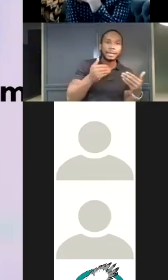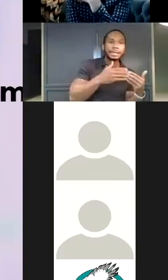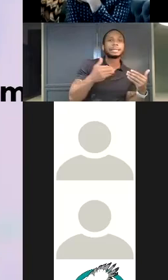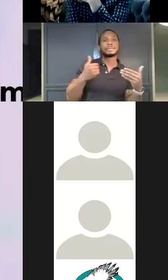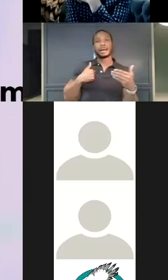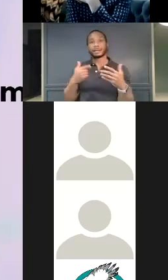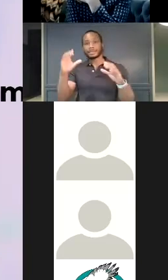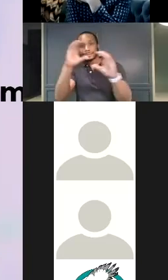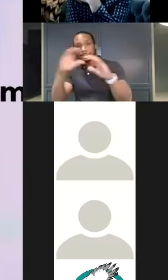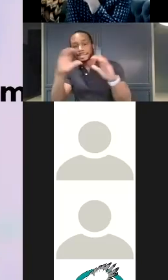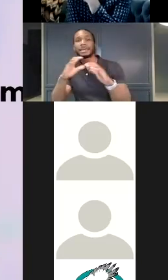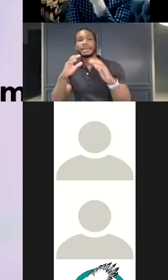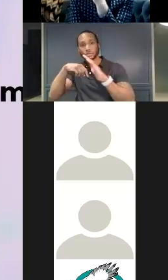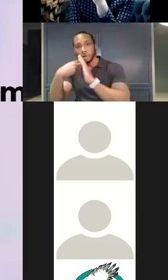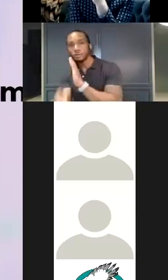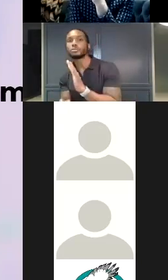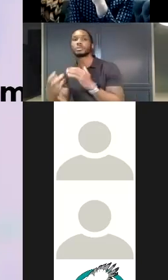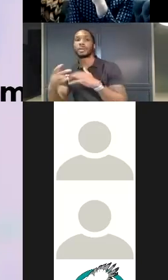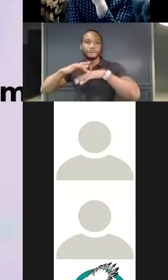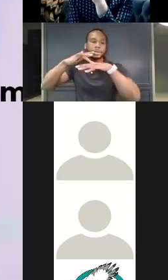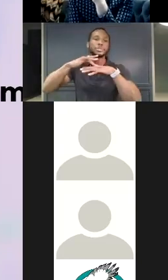and merge, I spark.